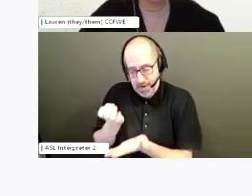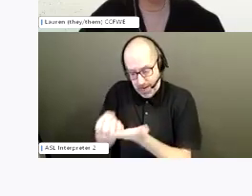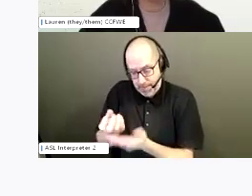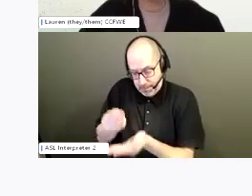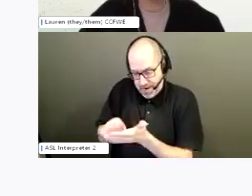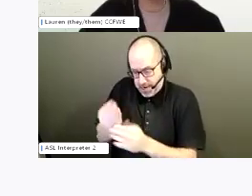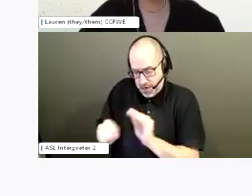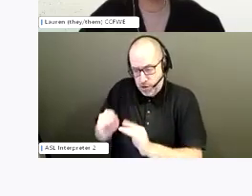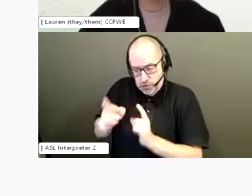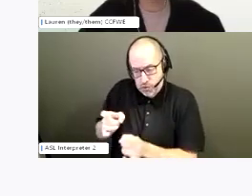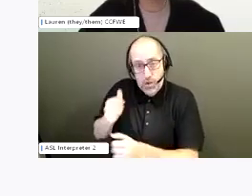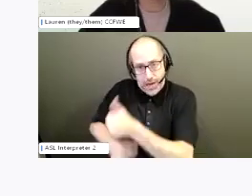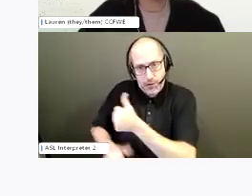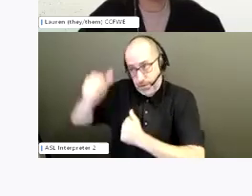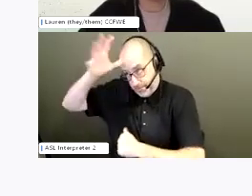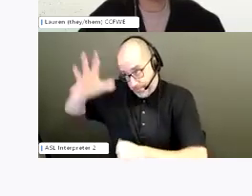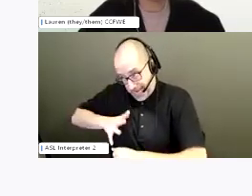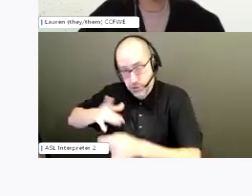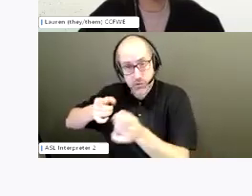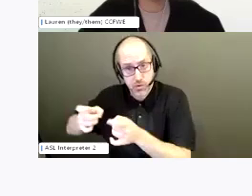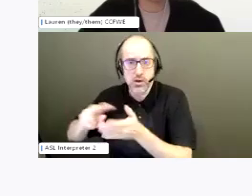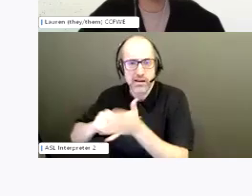seen as abusive. This can make it really